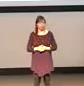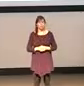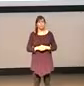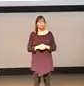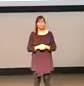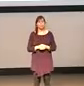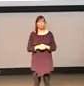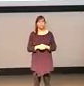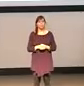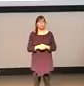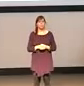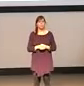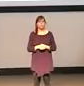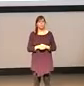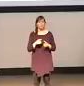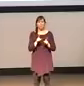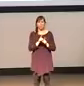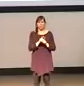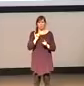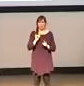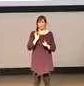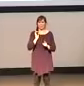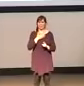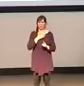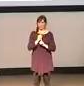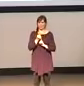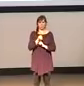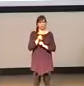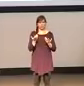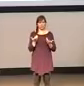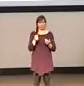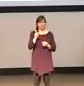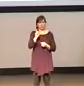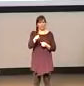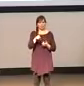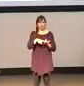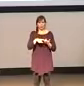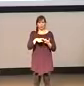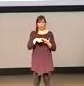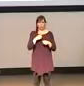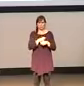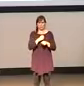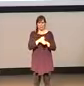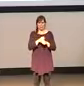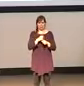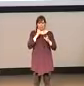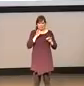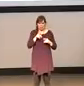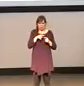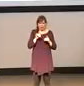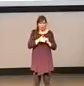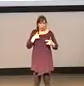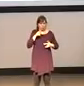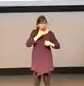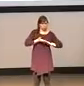And this is, I would say, is our situation. We must make operational decisions and prepare for